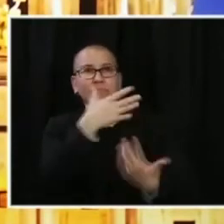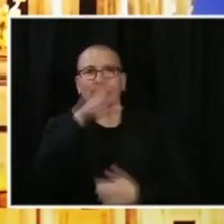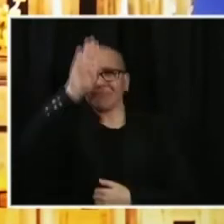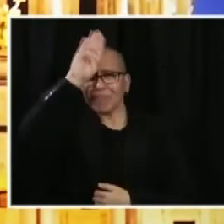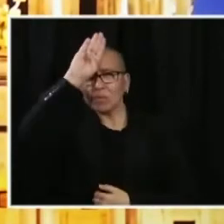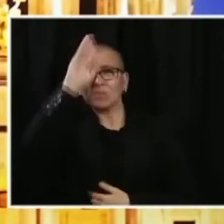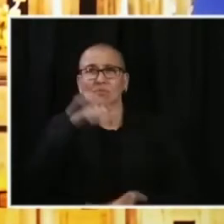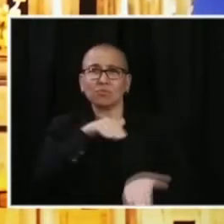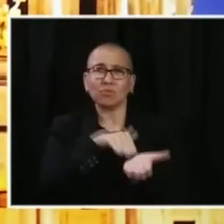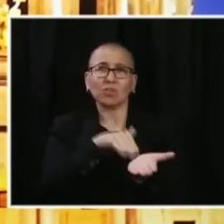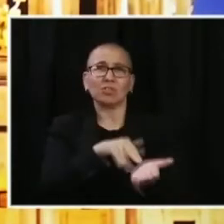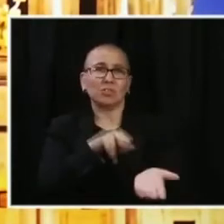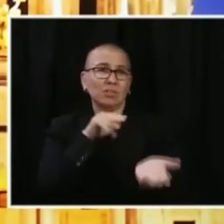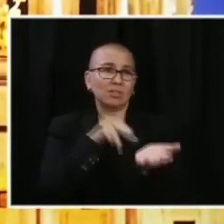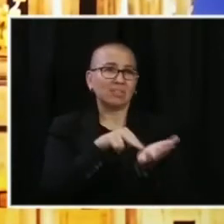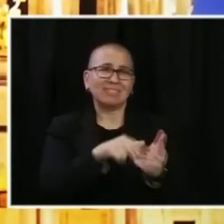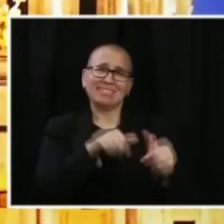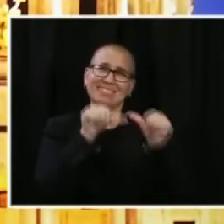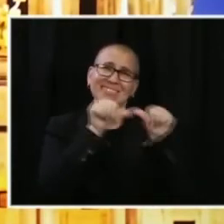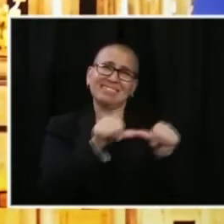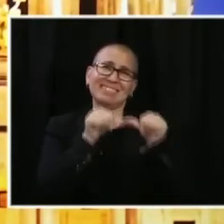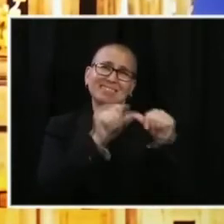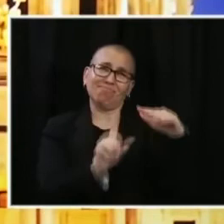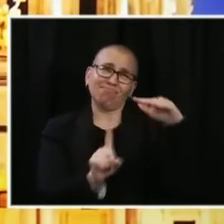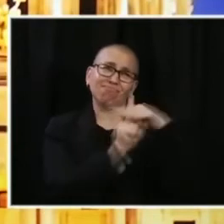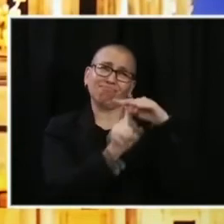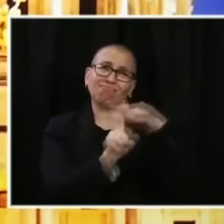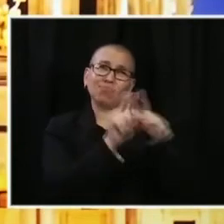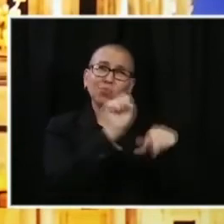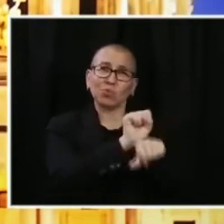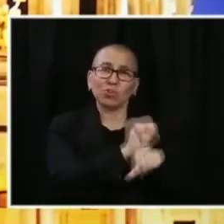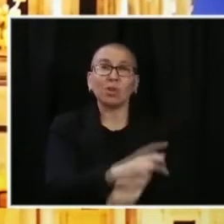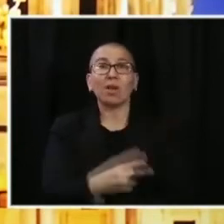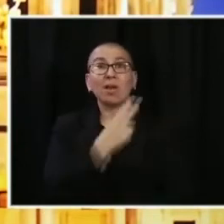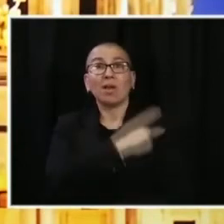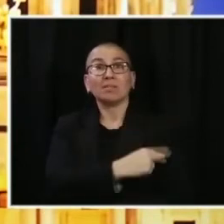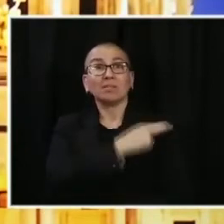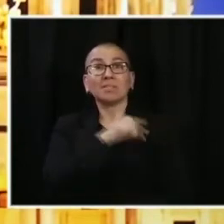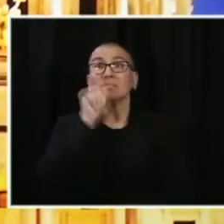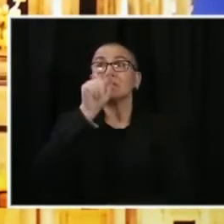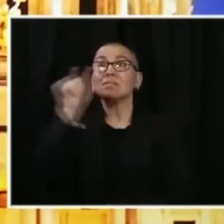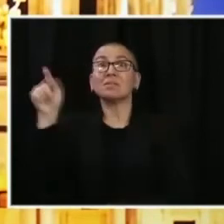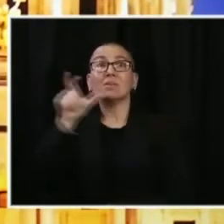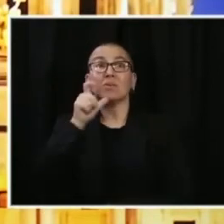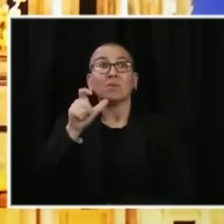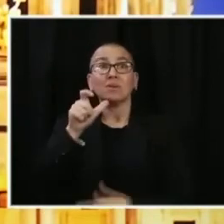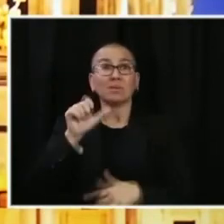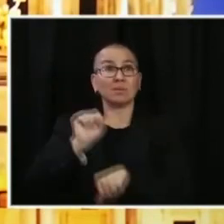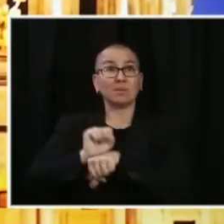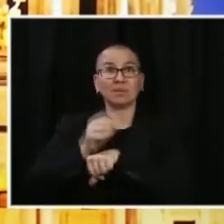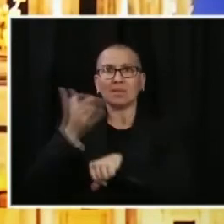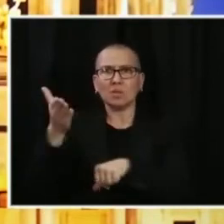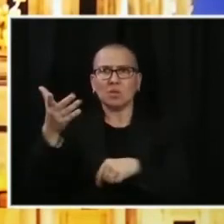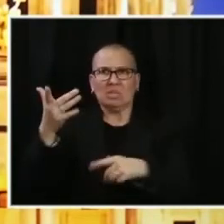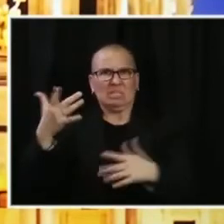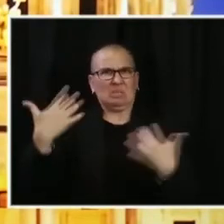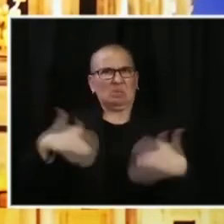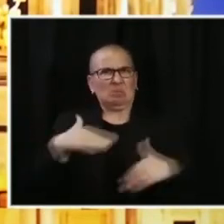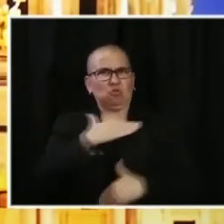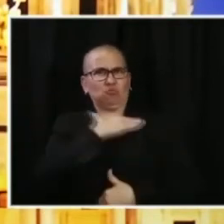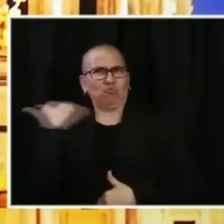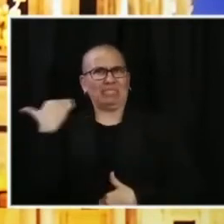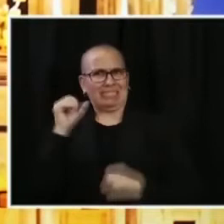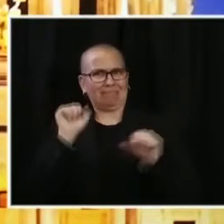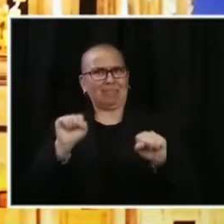they tell them all, holy Lamo Baddy, Title Bay, Lamo Dodger, Ta Homo, Lamo Dodger, name, you know, Miss Sotana,